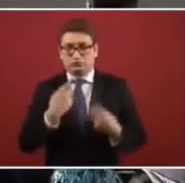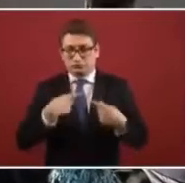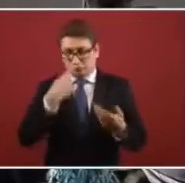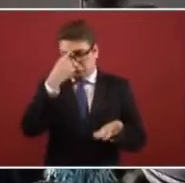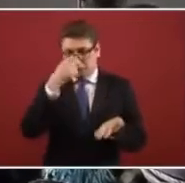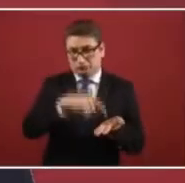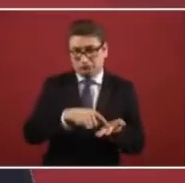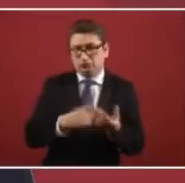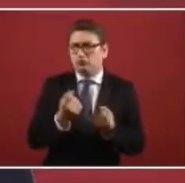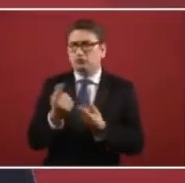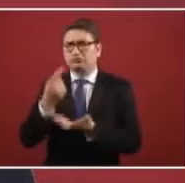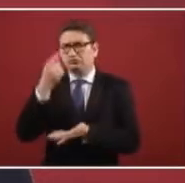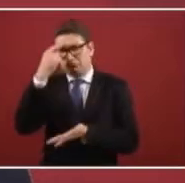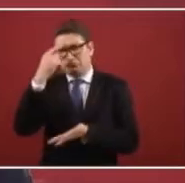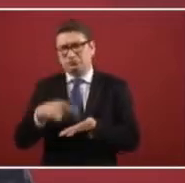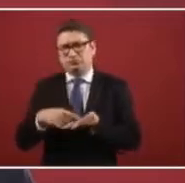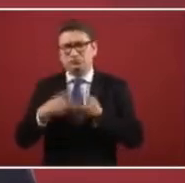believers and unbelievers.